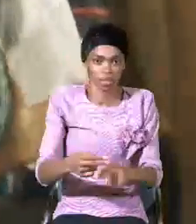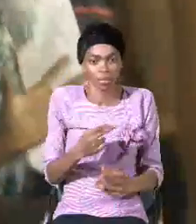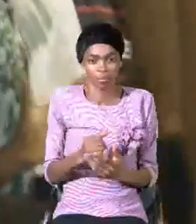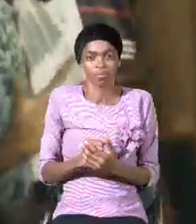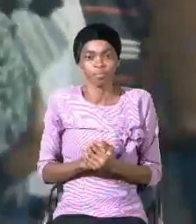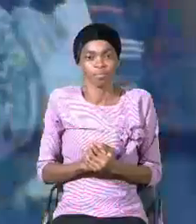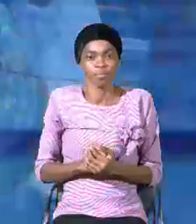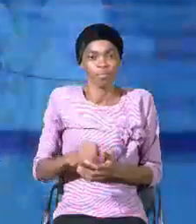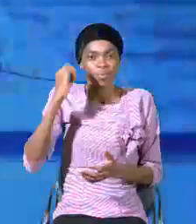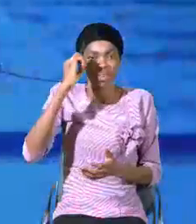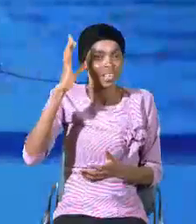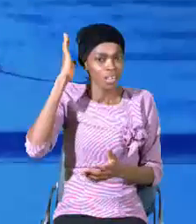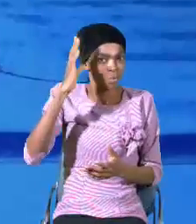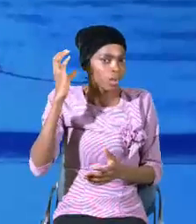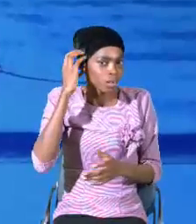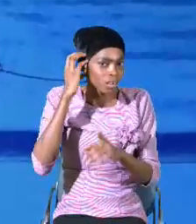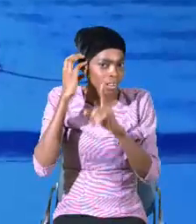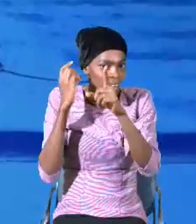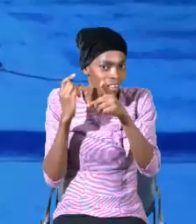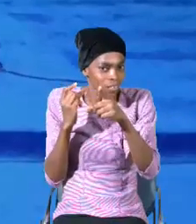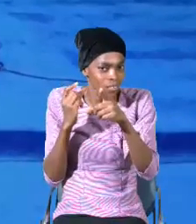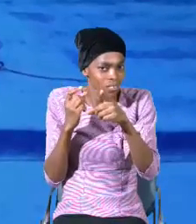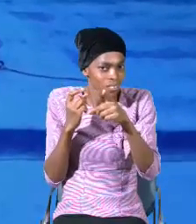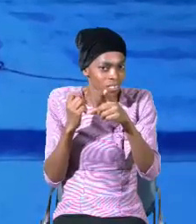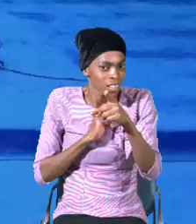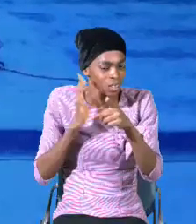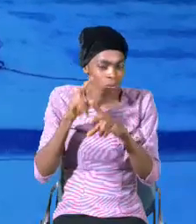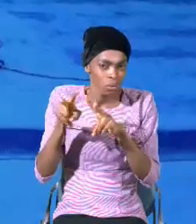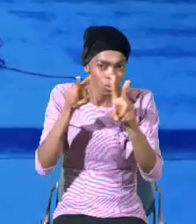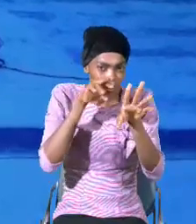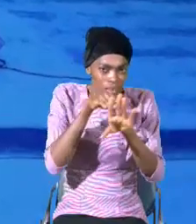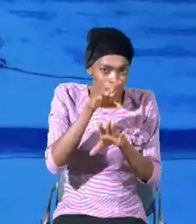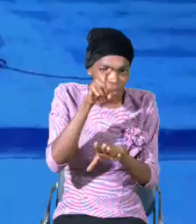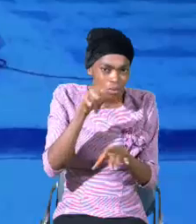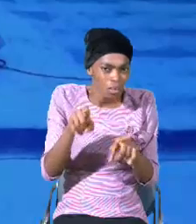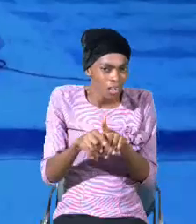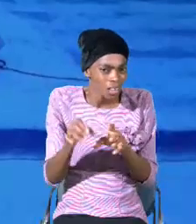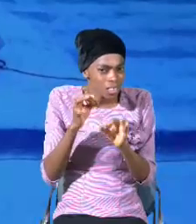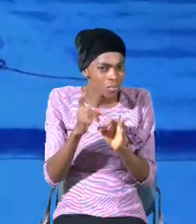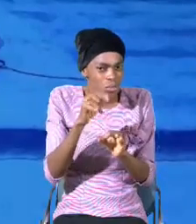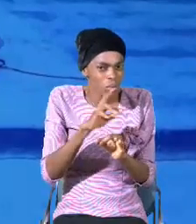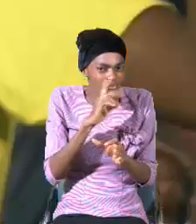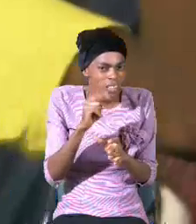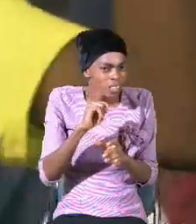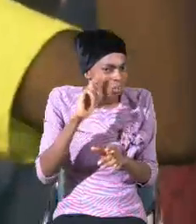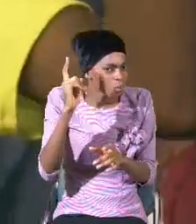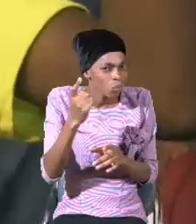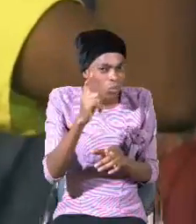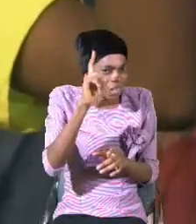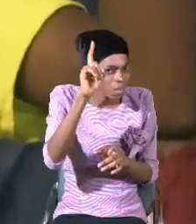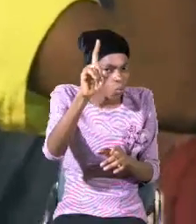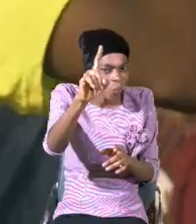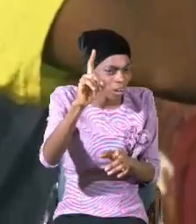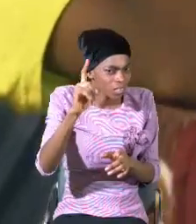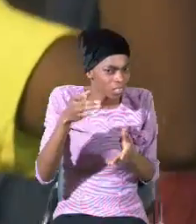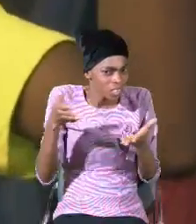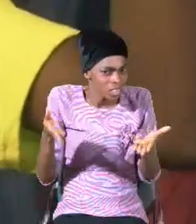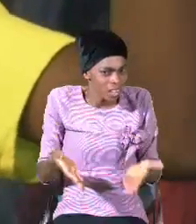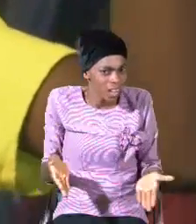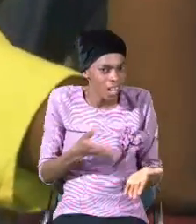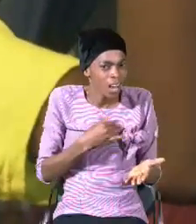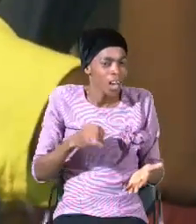It will heal you. They will look at you as if you are the only one praying, and they will make